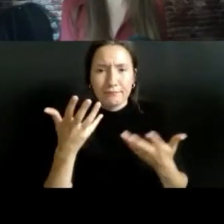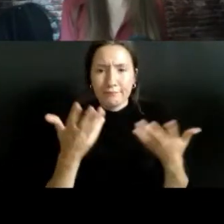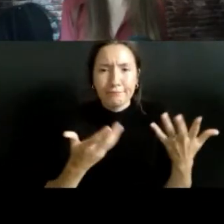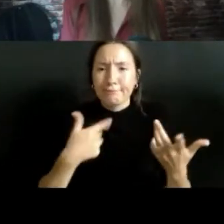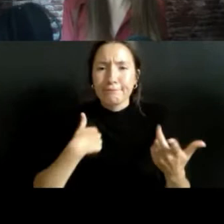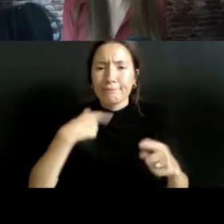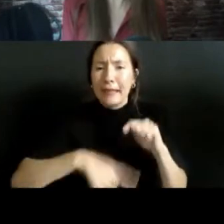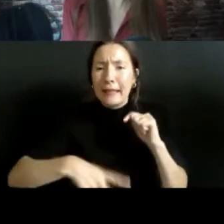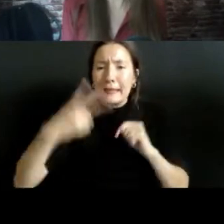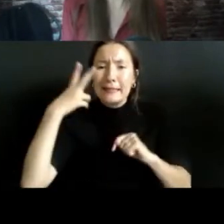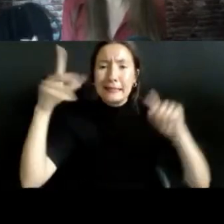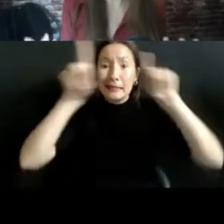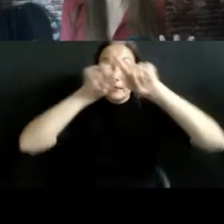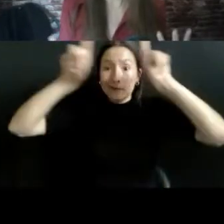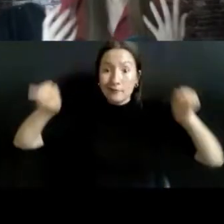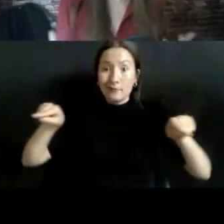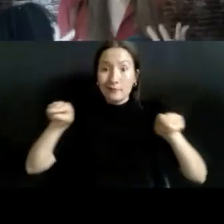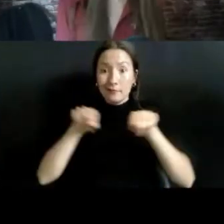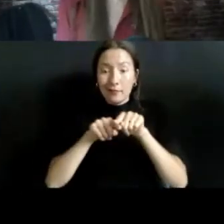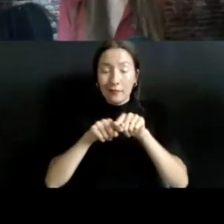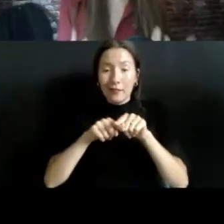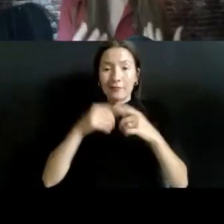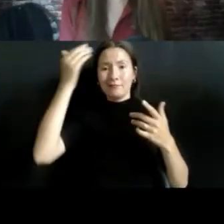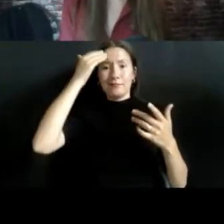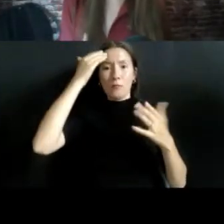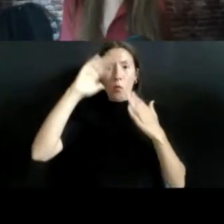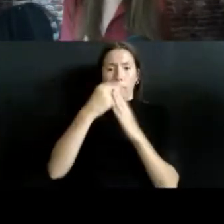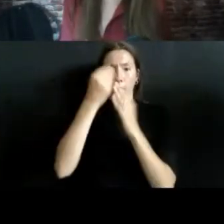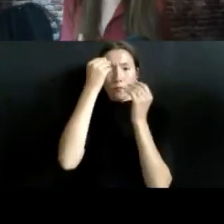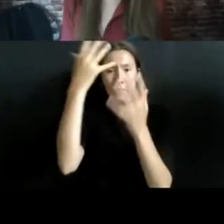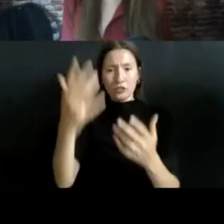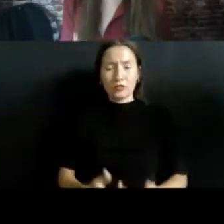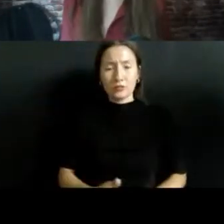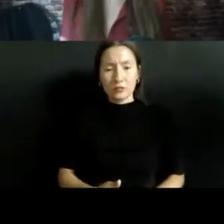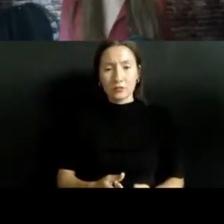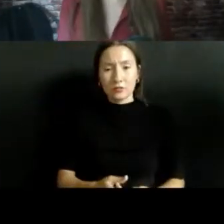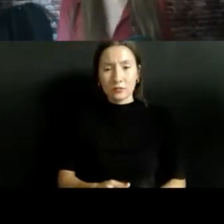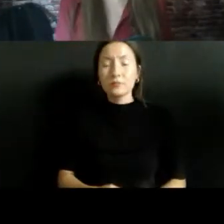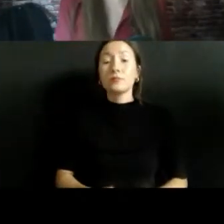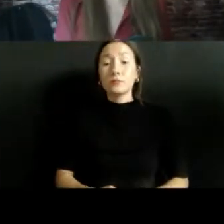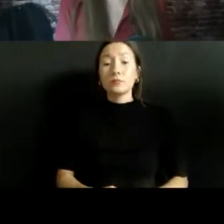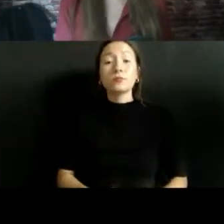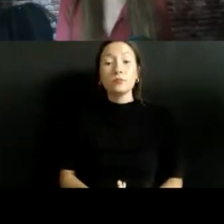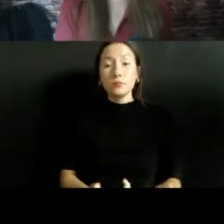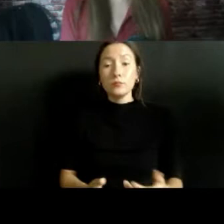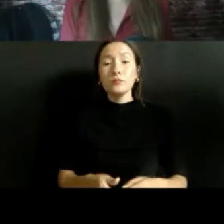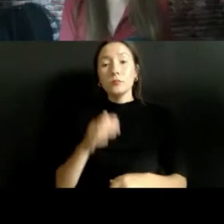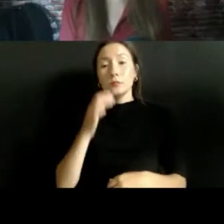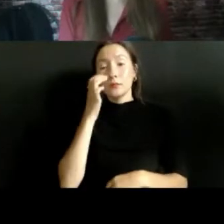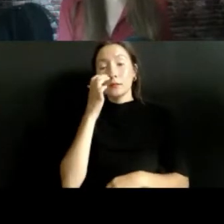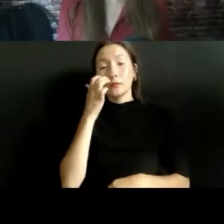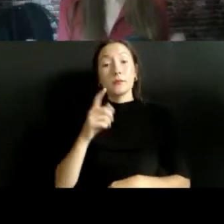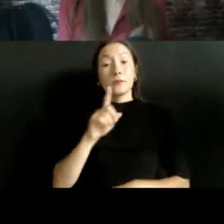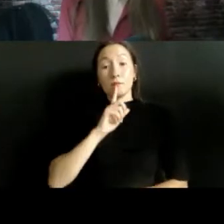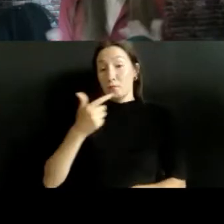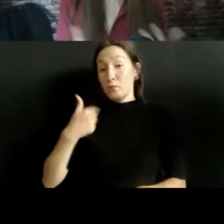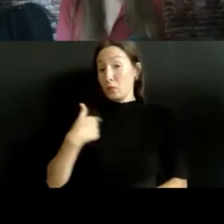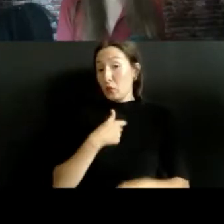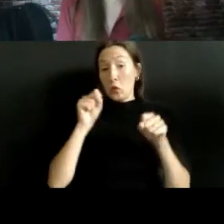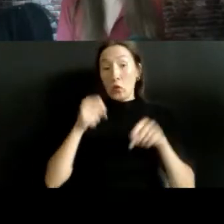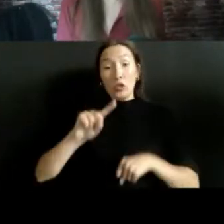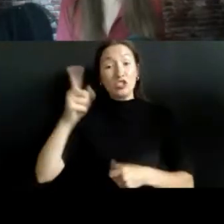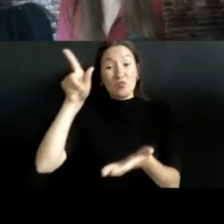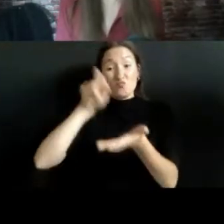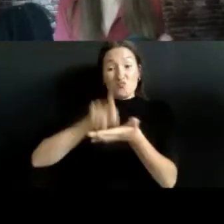of alt text? Not really. A lot of what we can do just with clearer writing. Now, I know